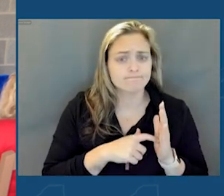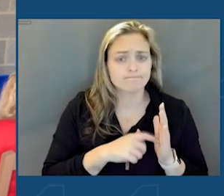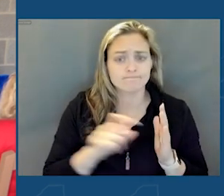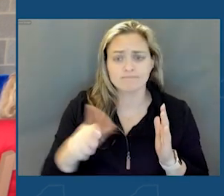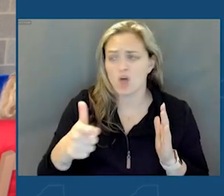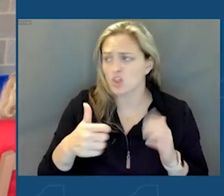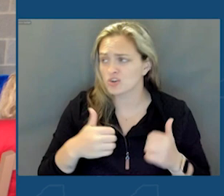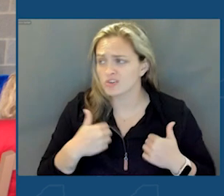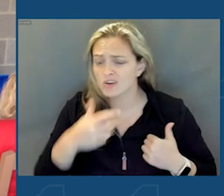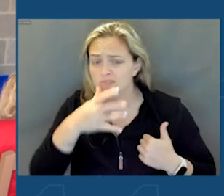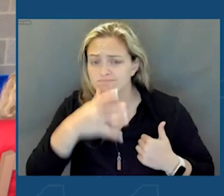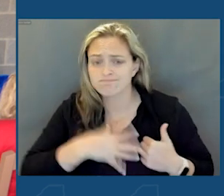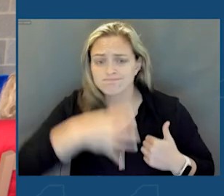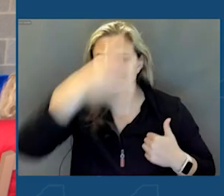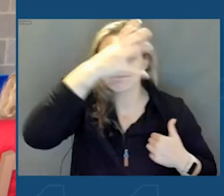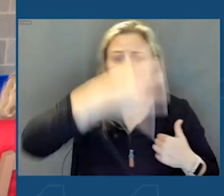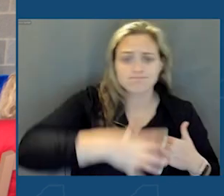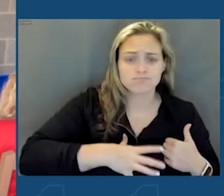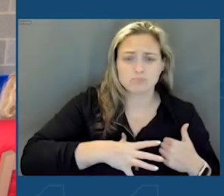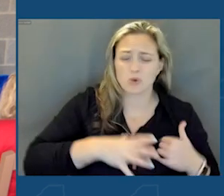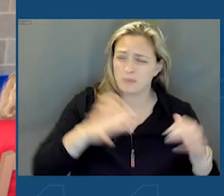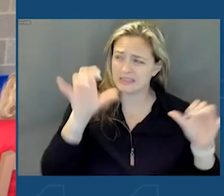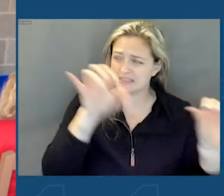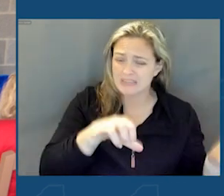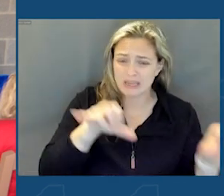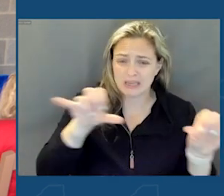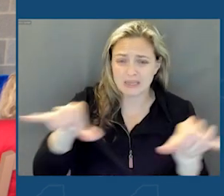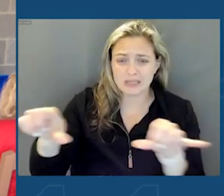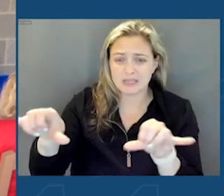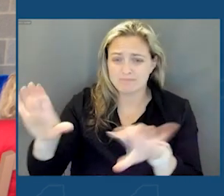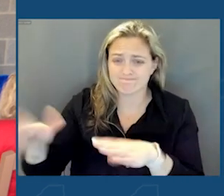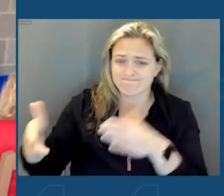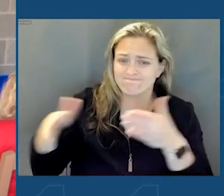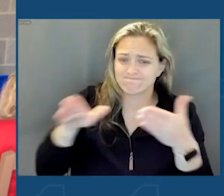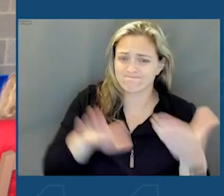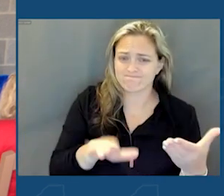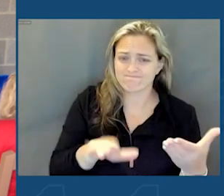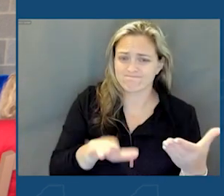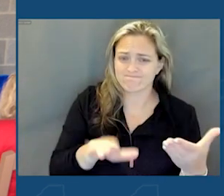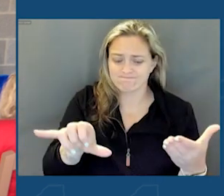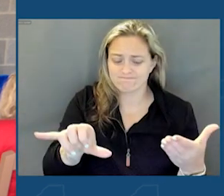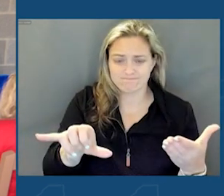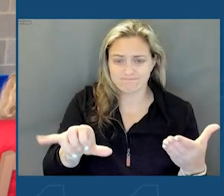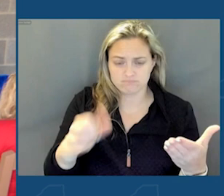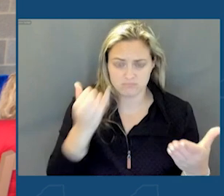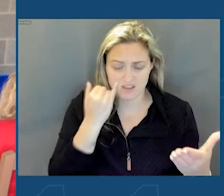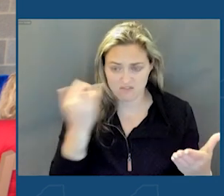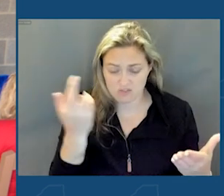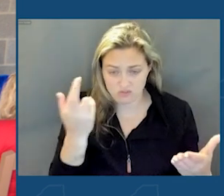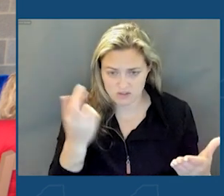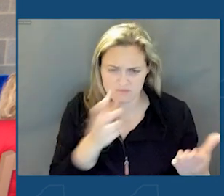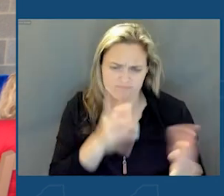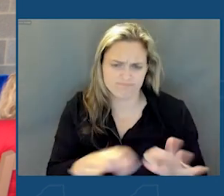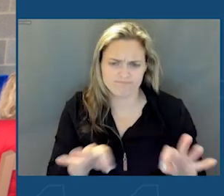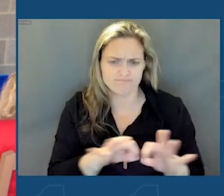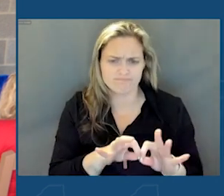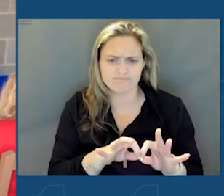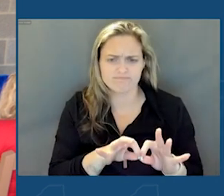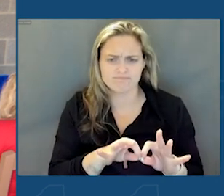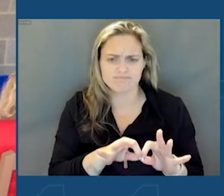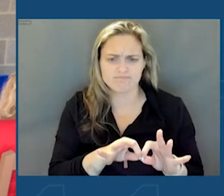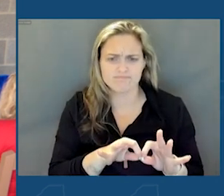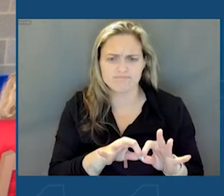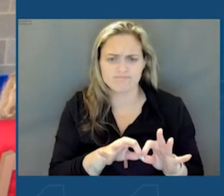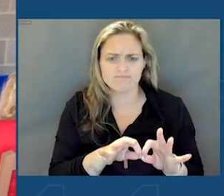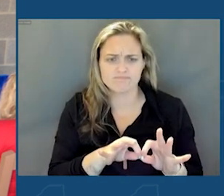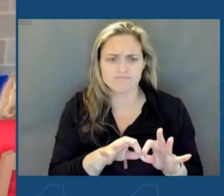and women follow them to a soldier's grave unless the reason is worthy and the cause is